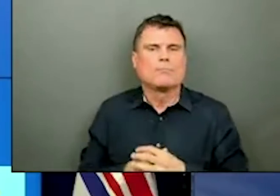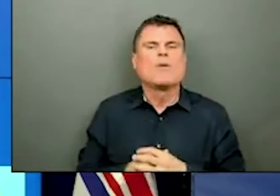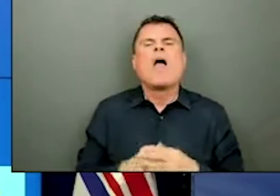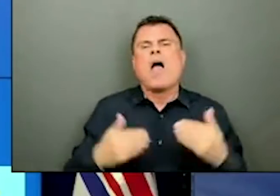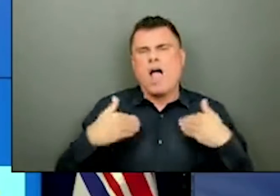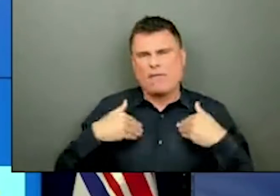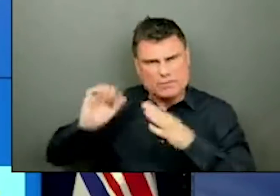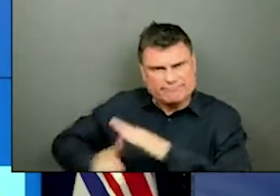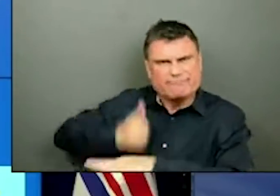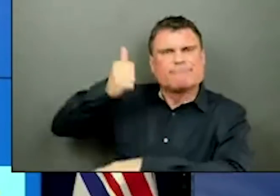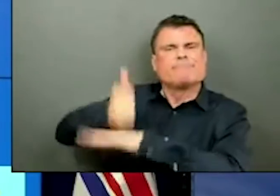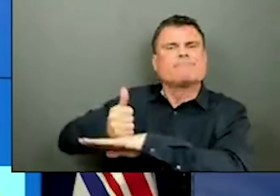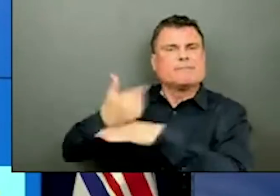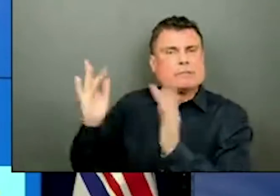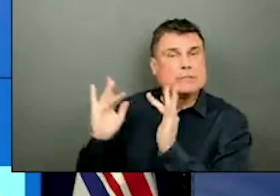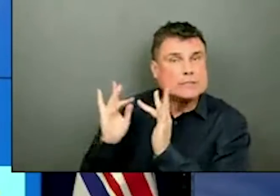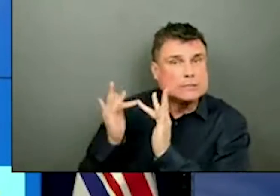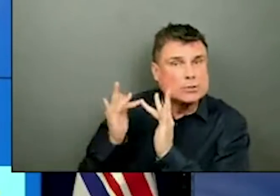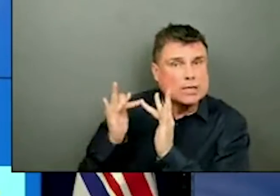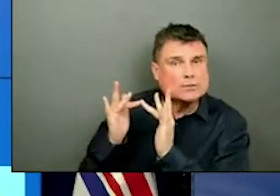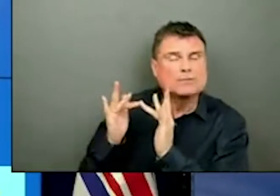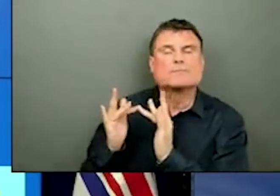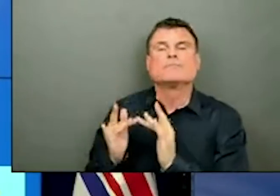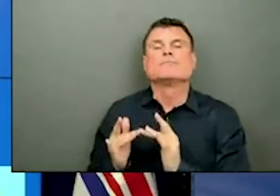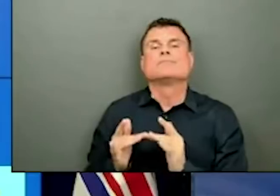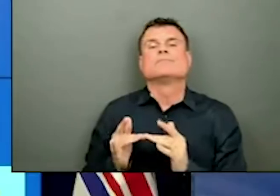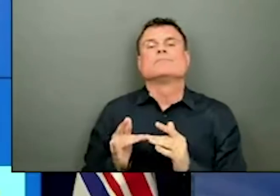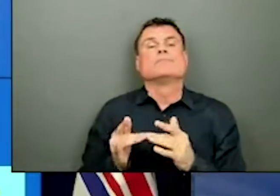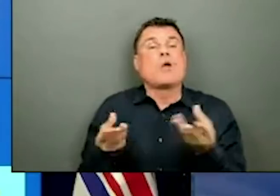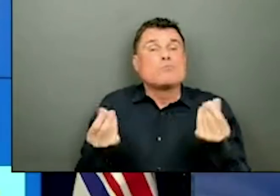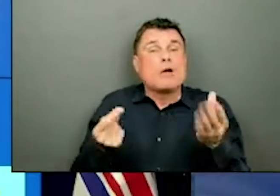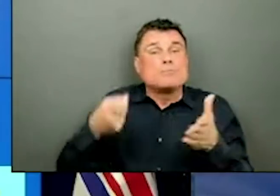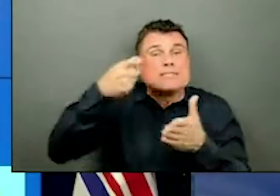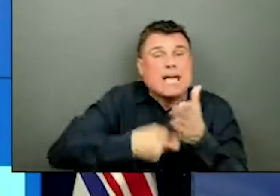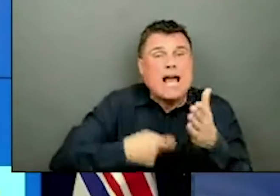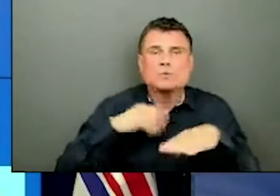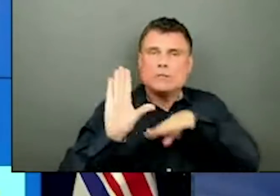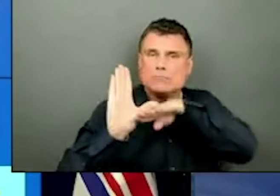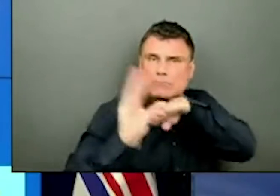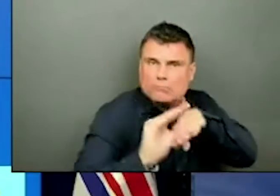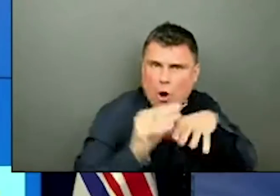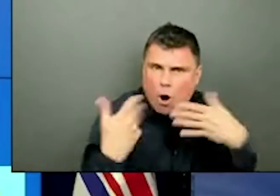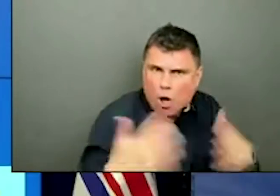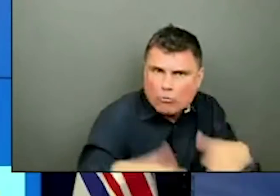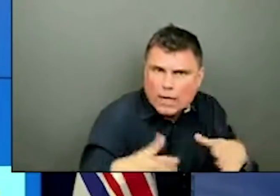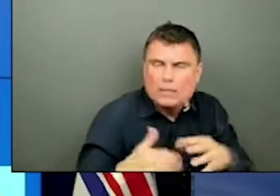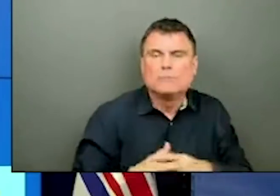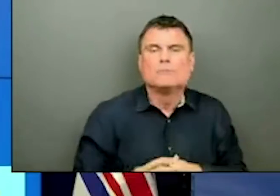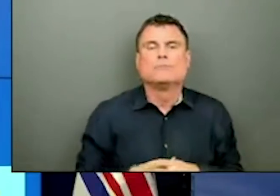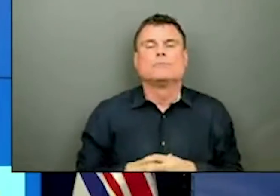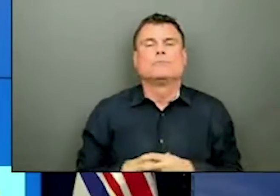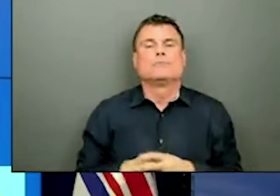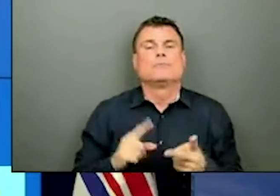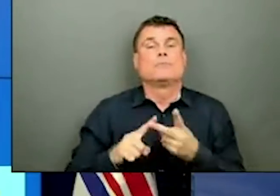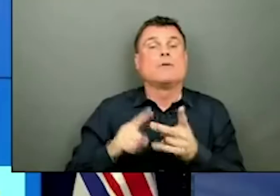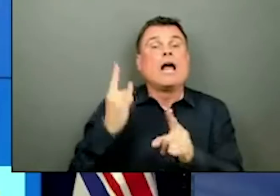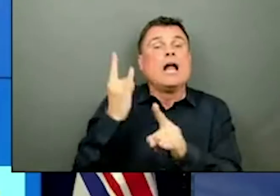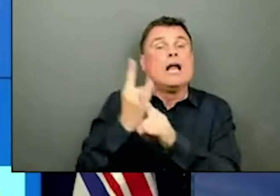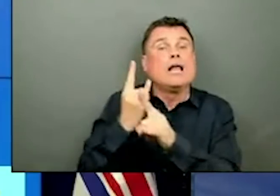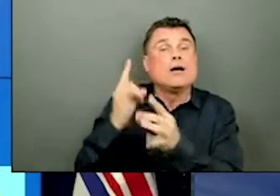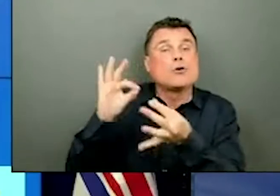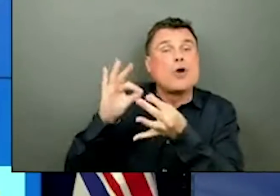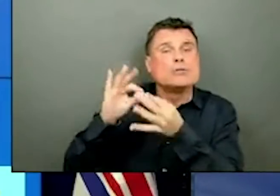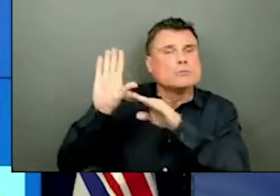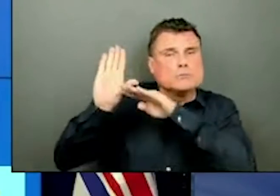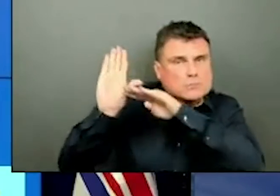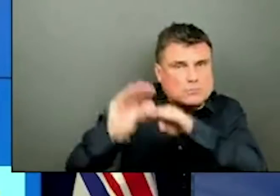online funding, the property tax relief, the supports for lower liquor prices for restaurants in particular. So there's a